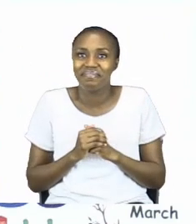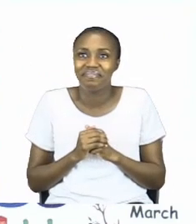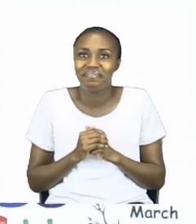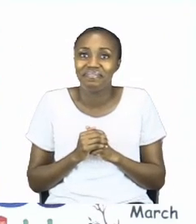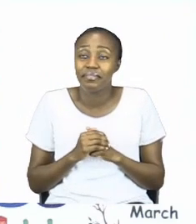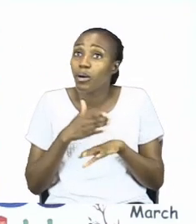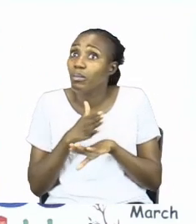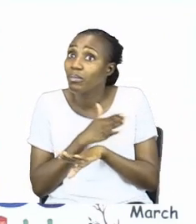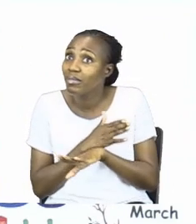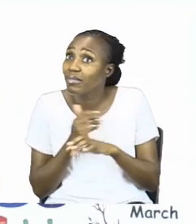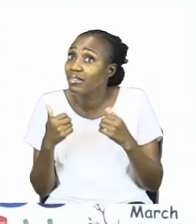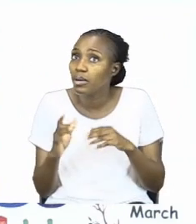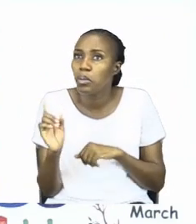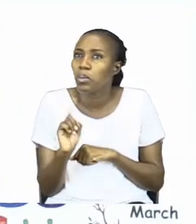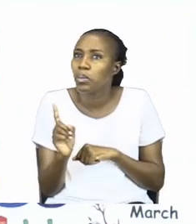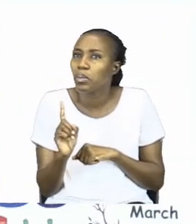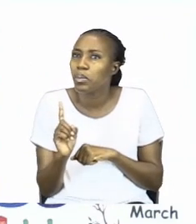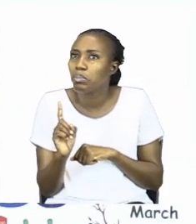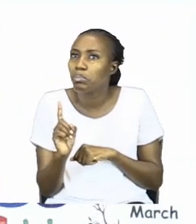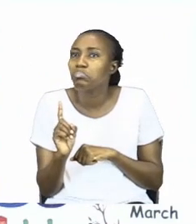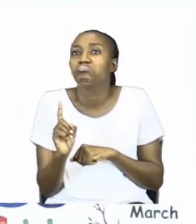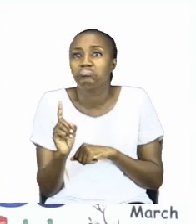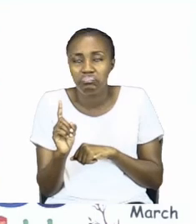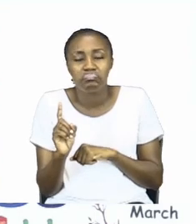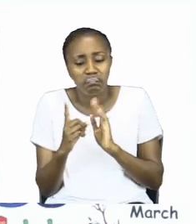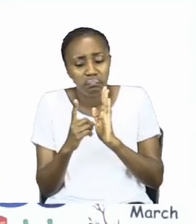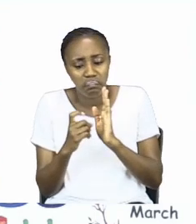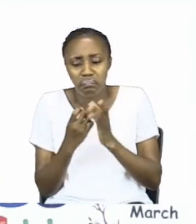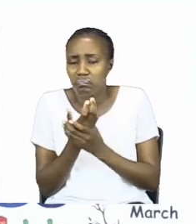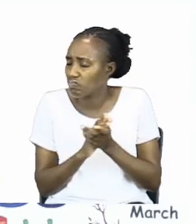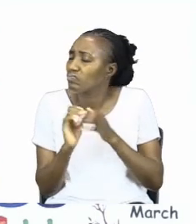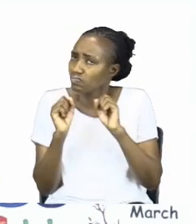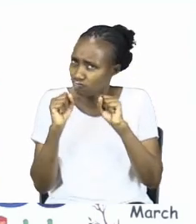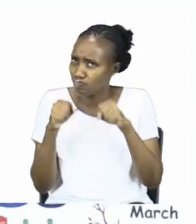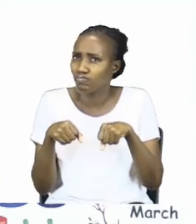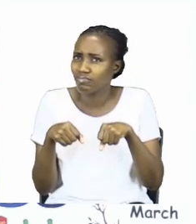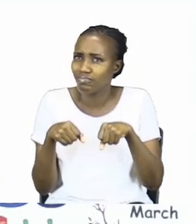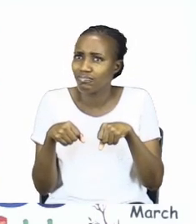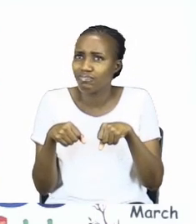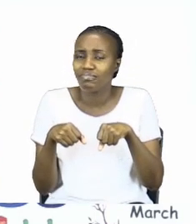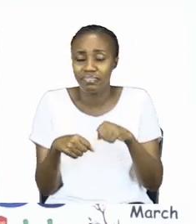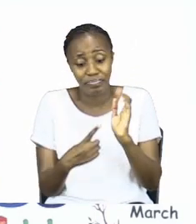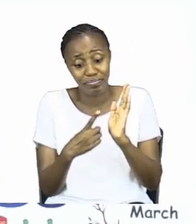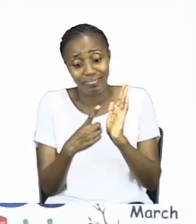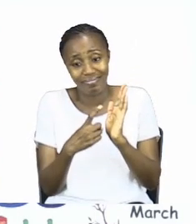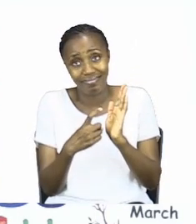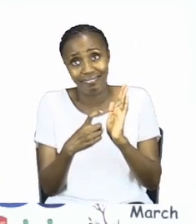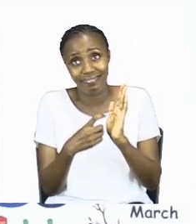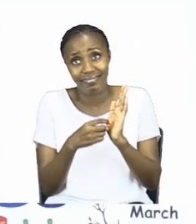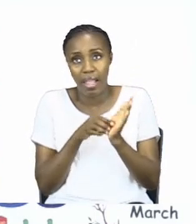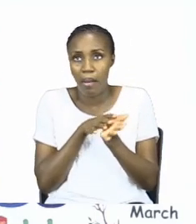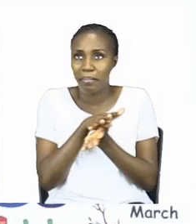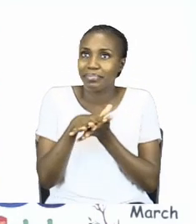And before we get into any lessons, boys and girls, we know that we need to sanitize. So let's take our sanitizer and rub